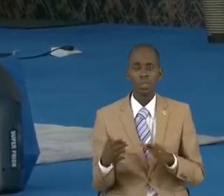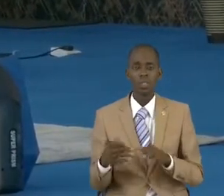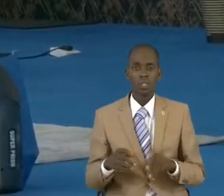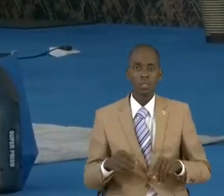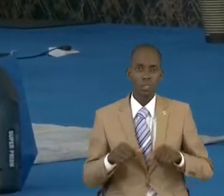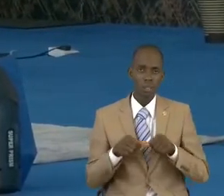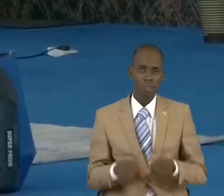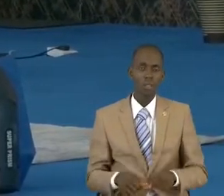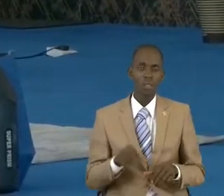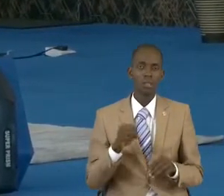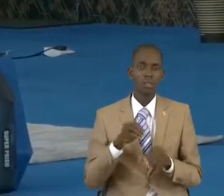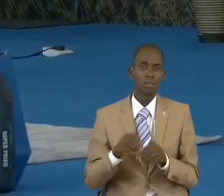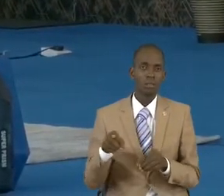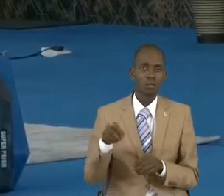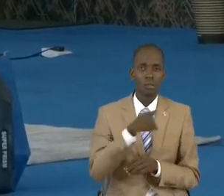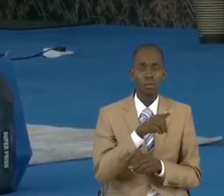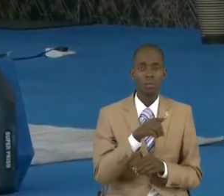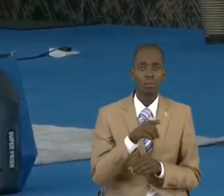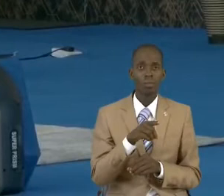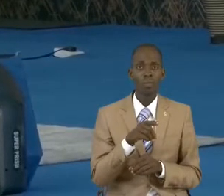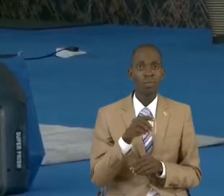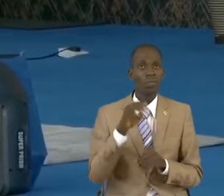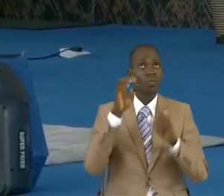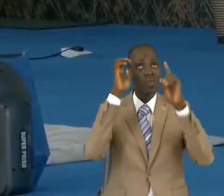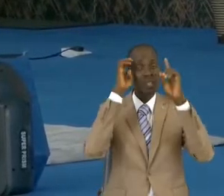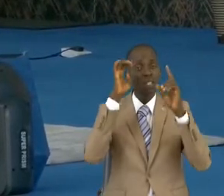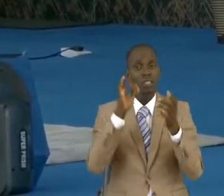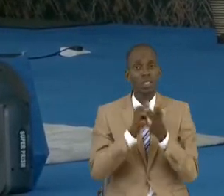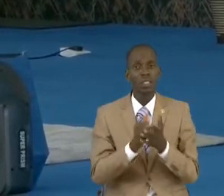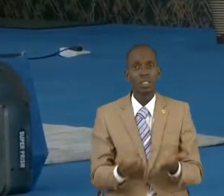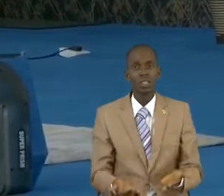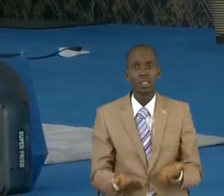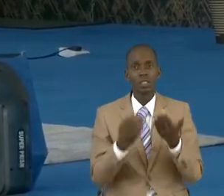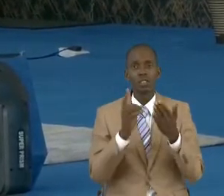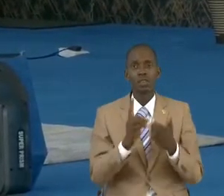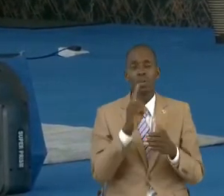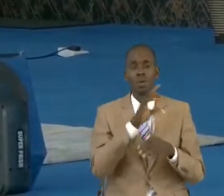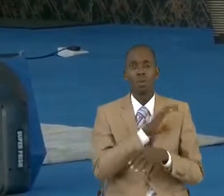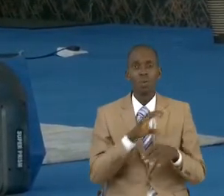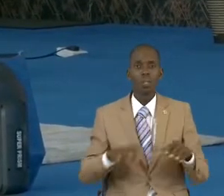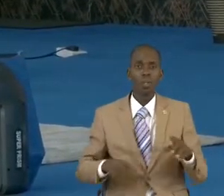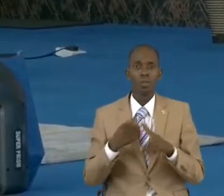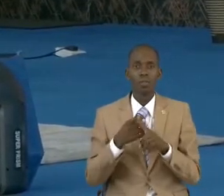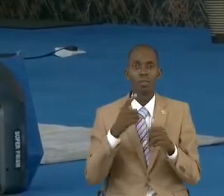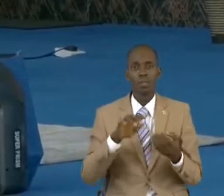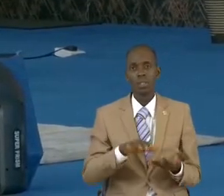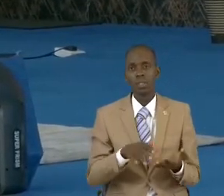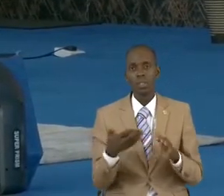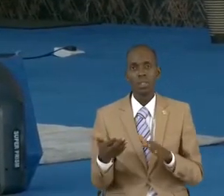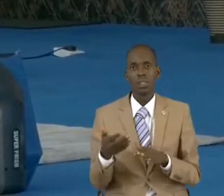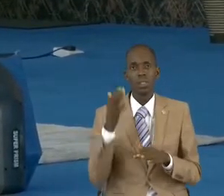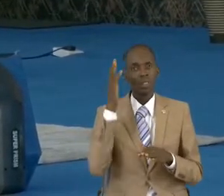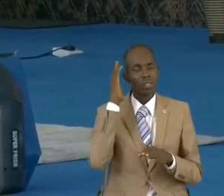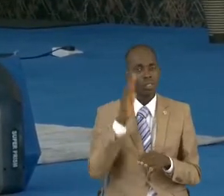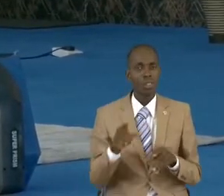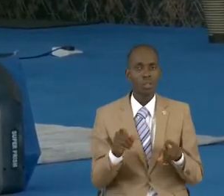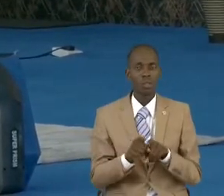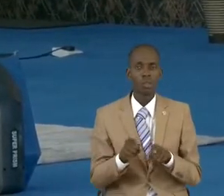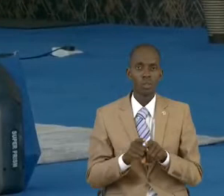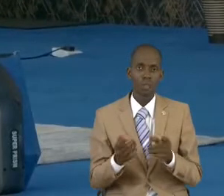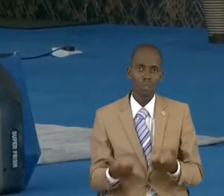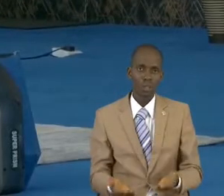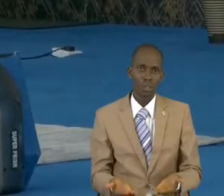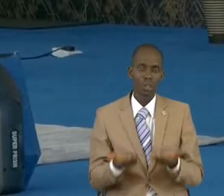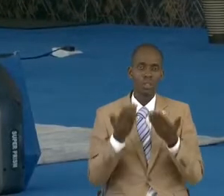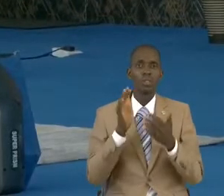he that raised up Christ from the dead shall also quicken your